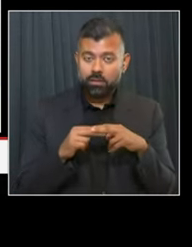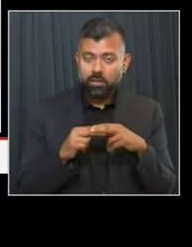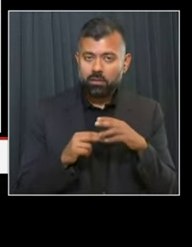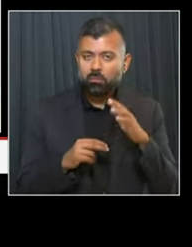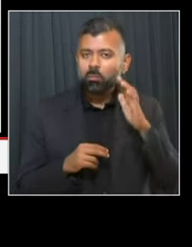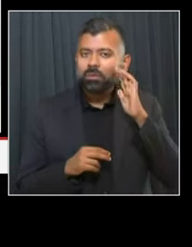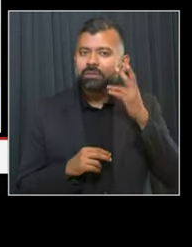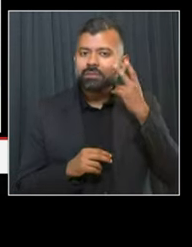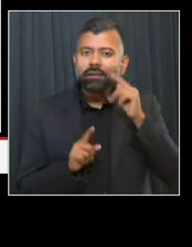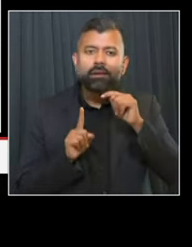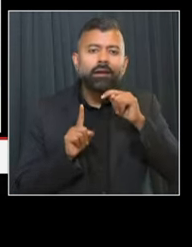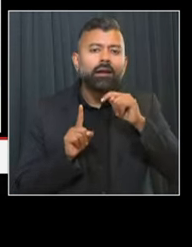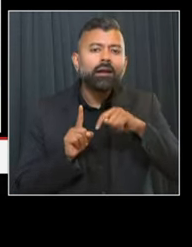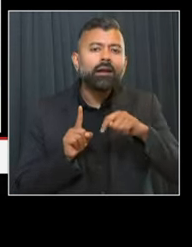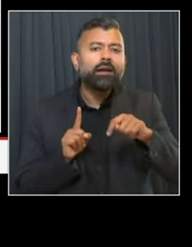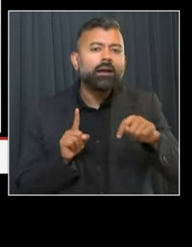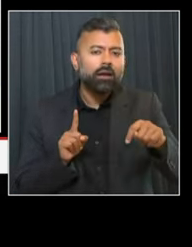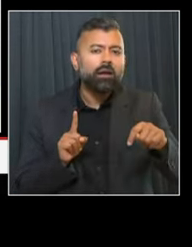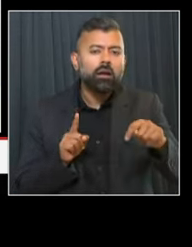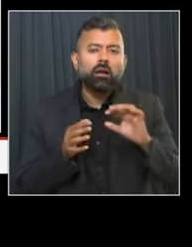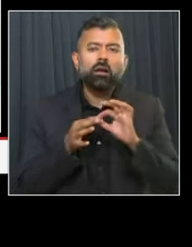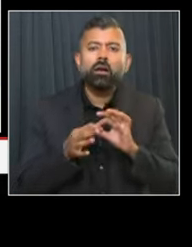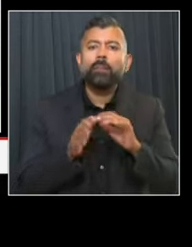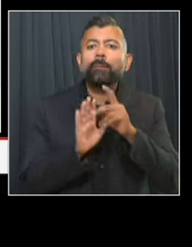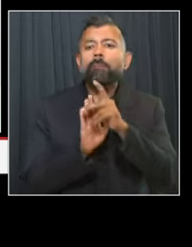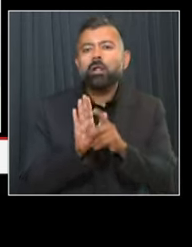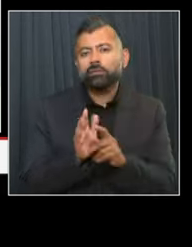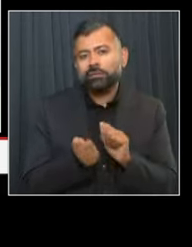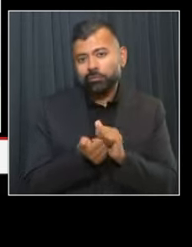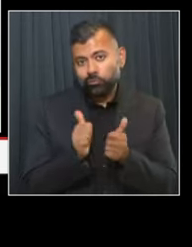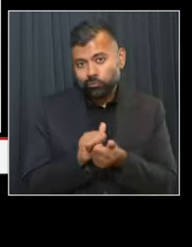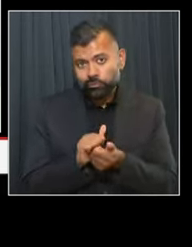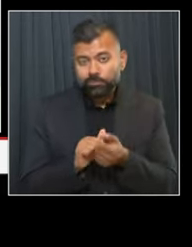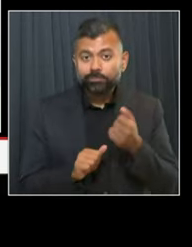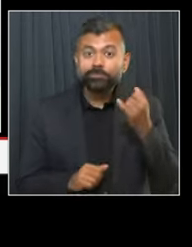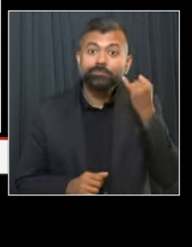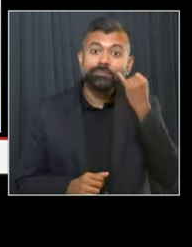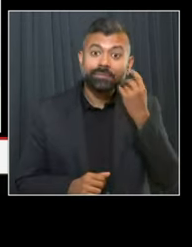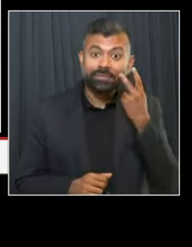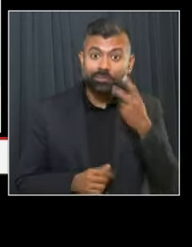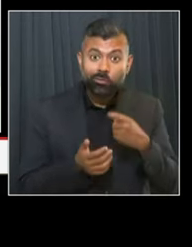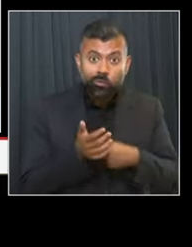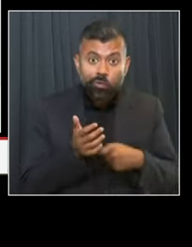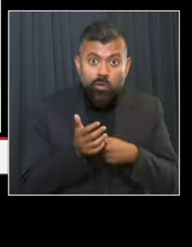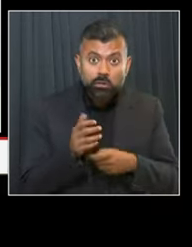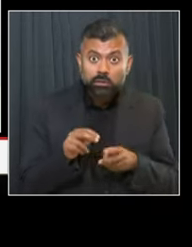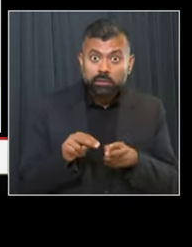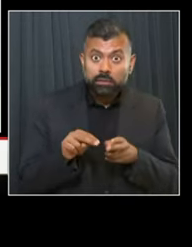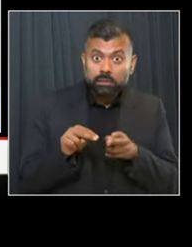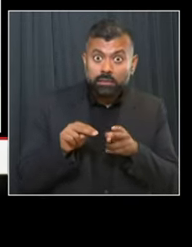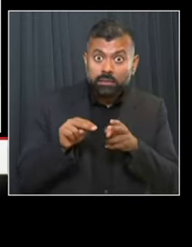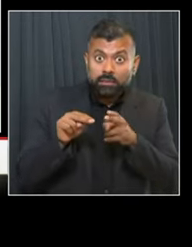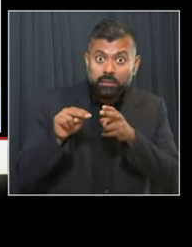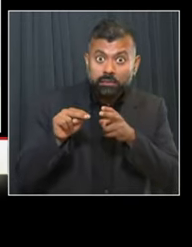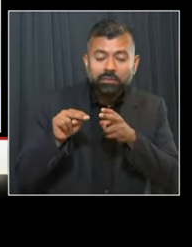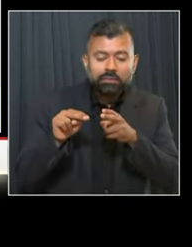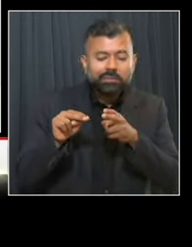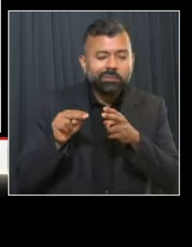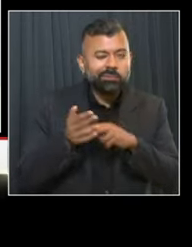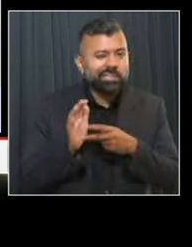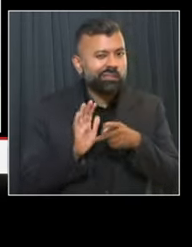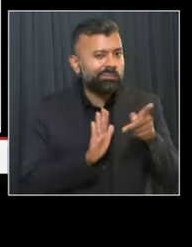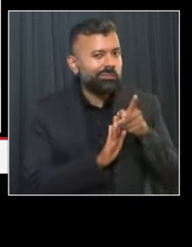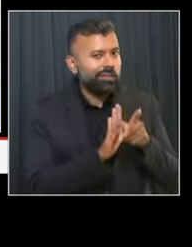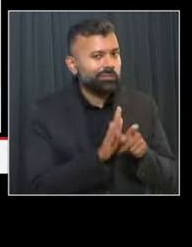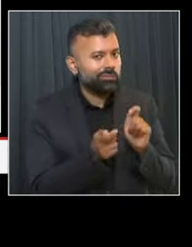programs where the costs were growing far faster than our revenues, and this saved us about $500 million in new costs that we would have